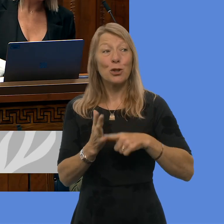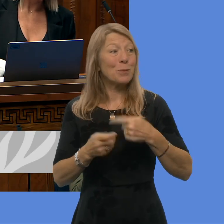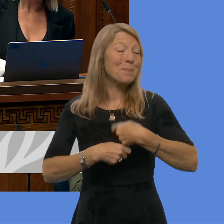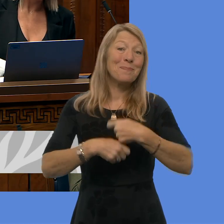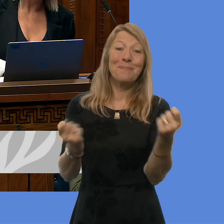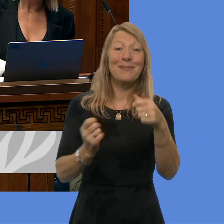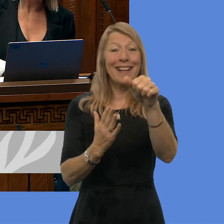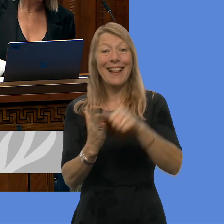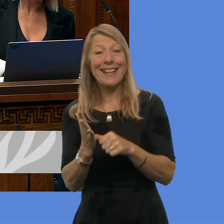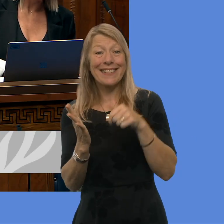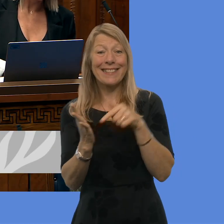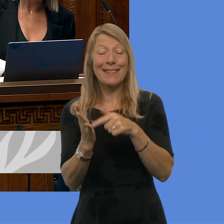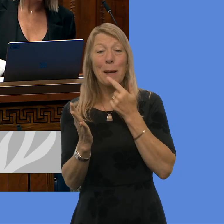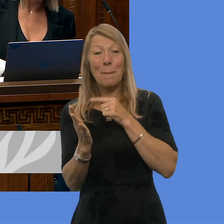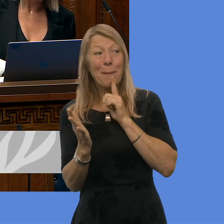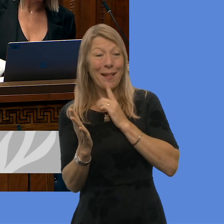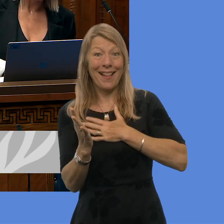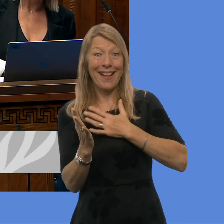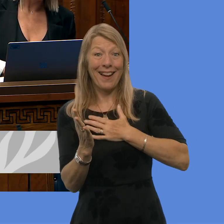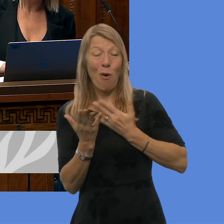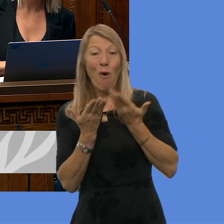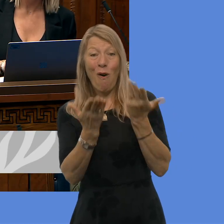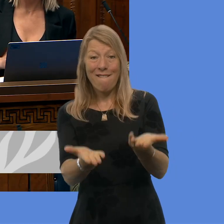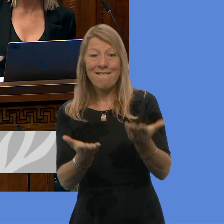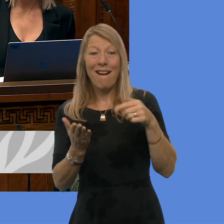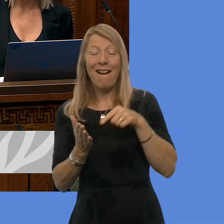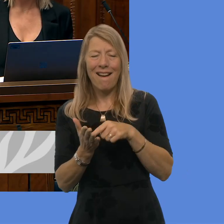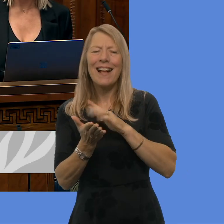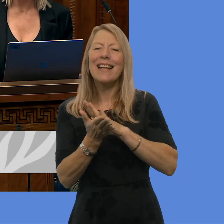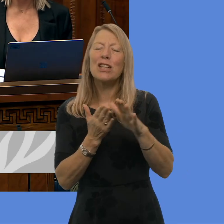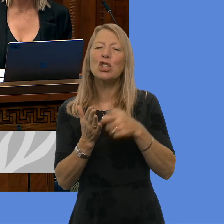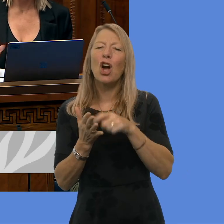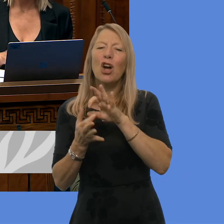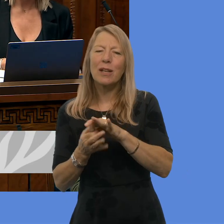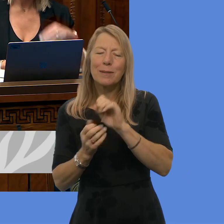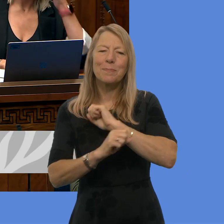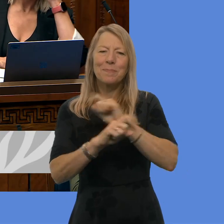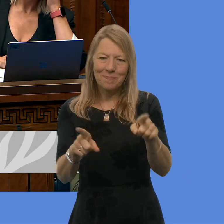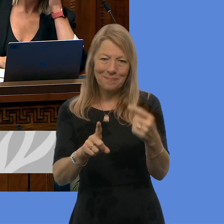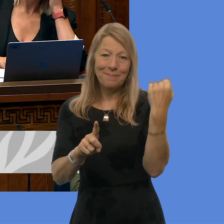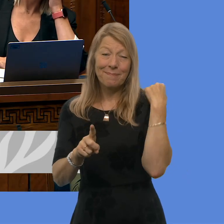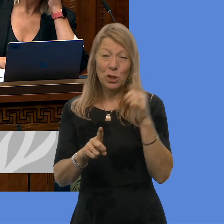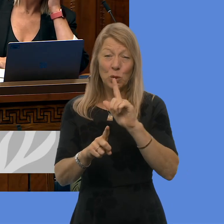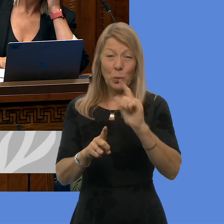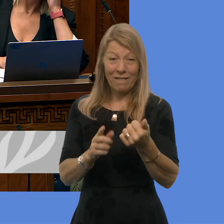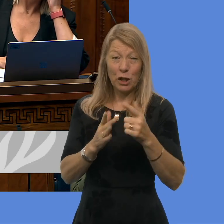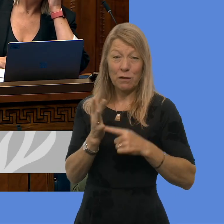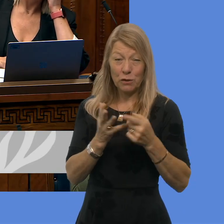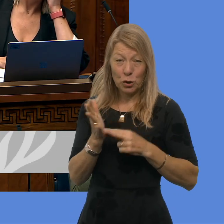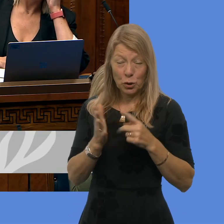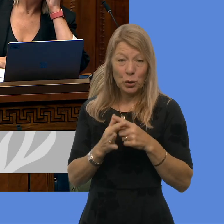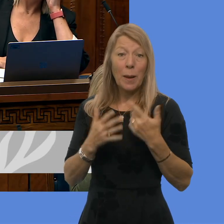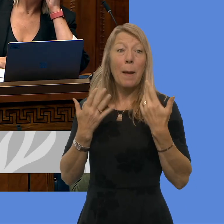and the candidates were informed by HR Connect that they had been successful then on the 21st of June. All pre-employment checks have